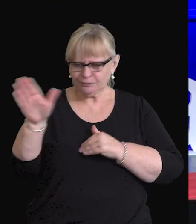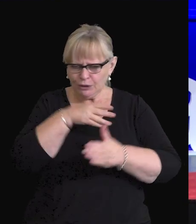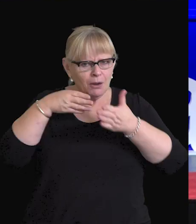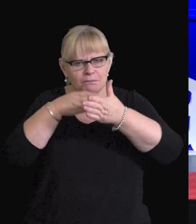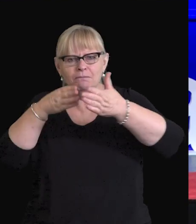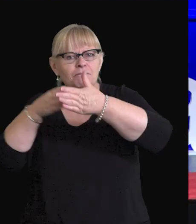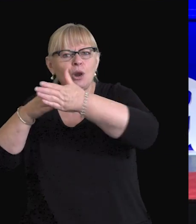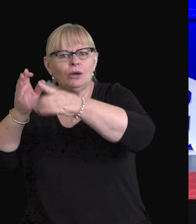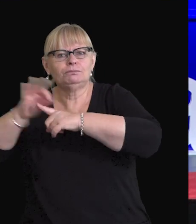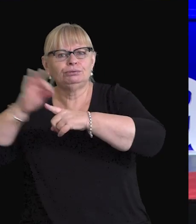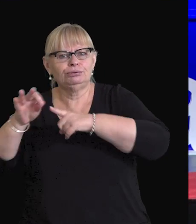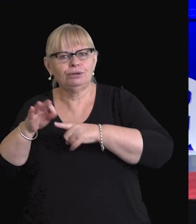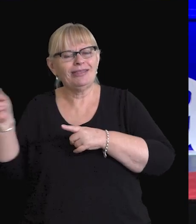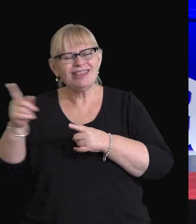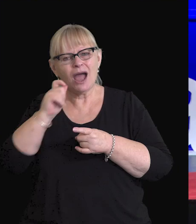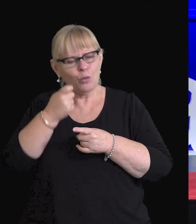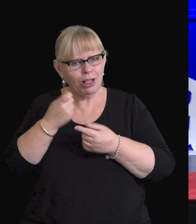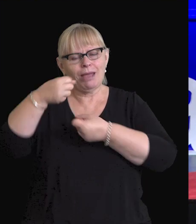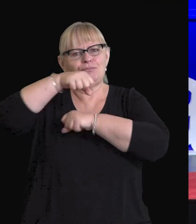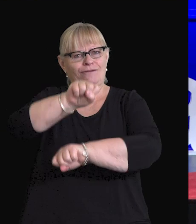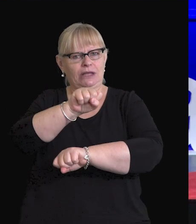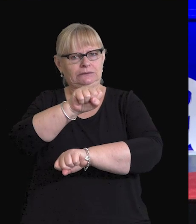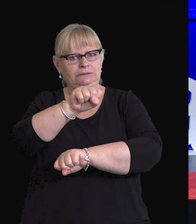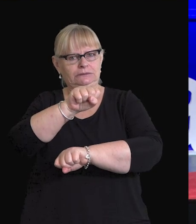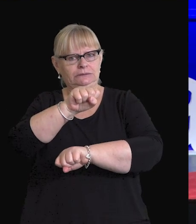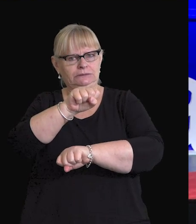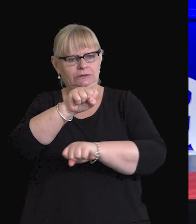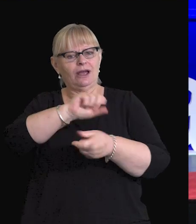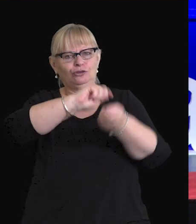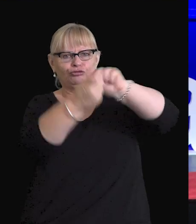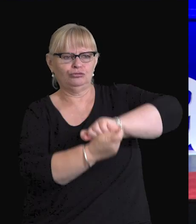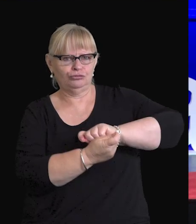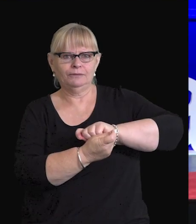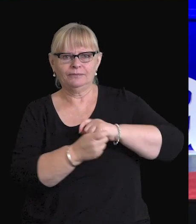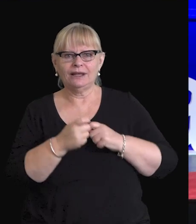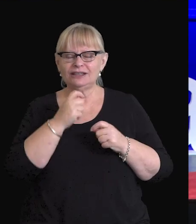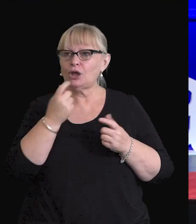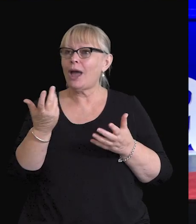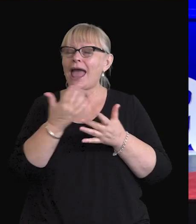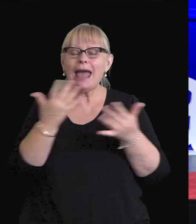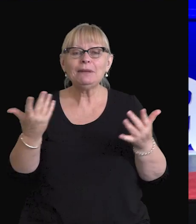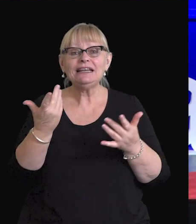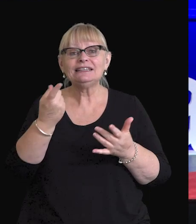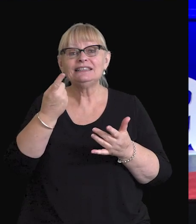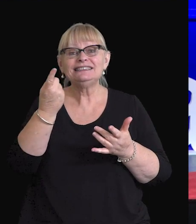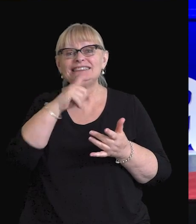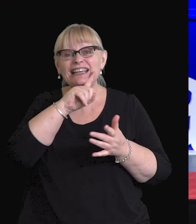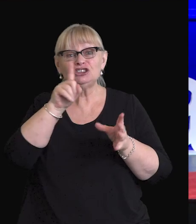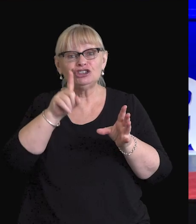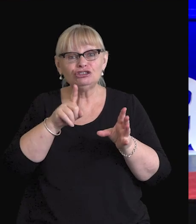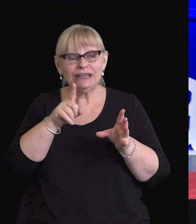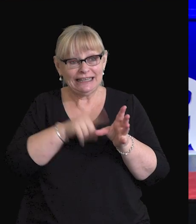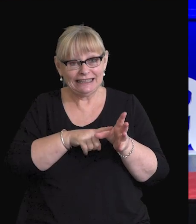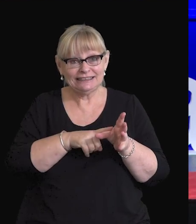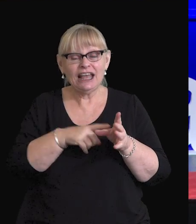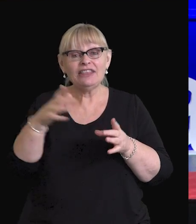All these that have stood in the way of democratic reform. Think how many centuries it took of